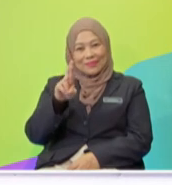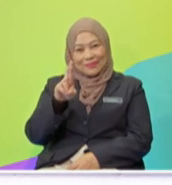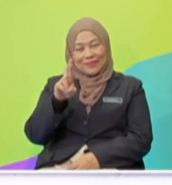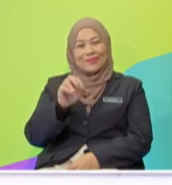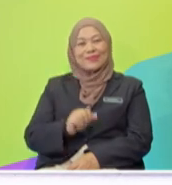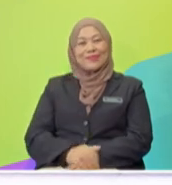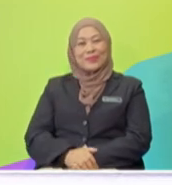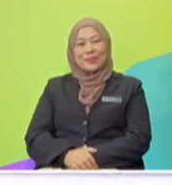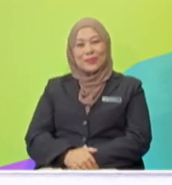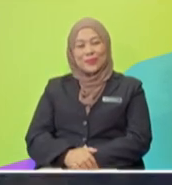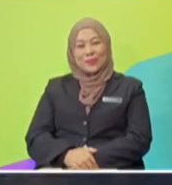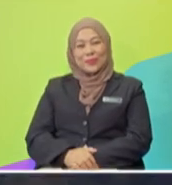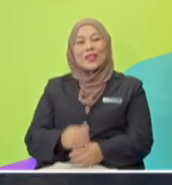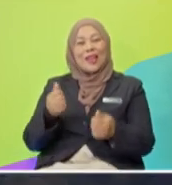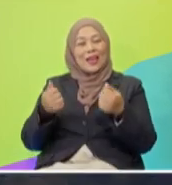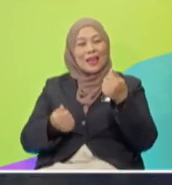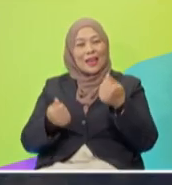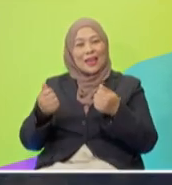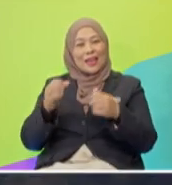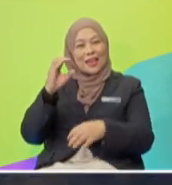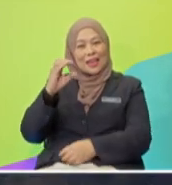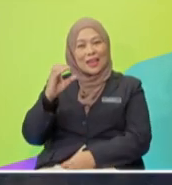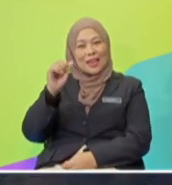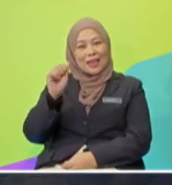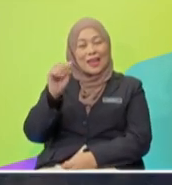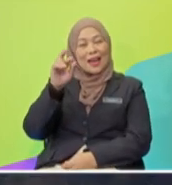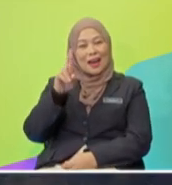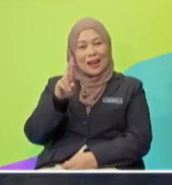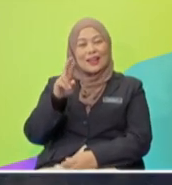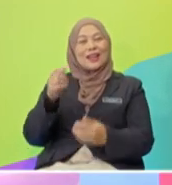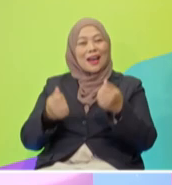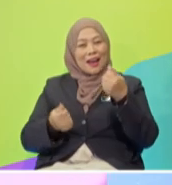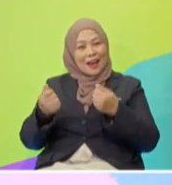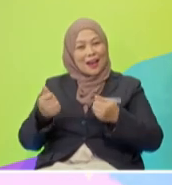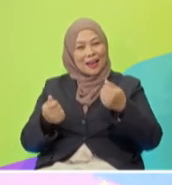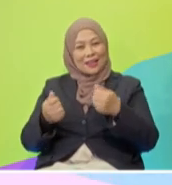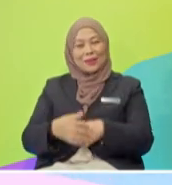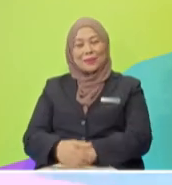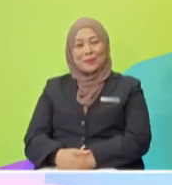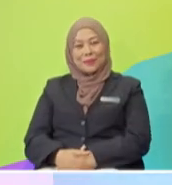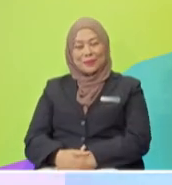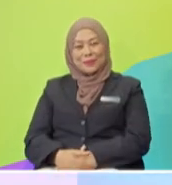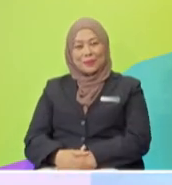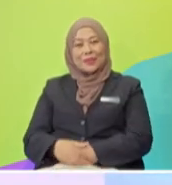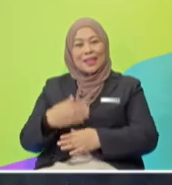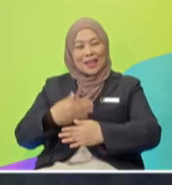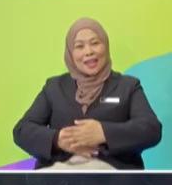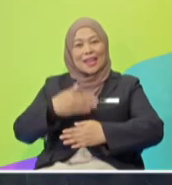R. Car. C A R. car.